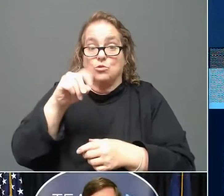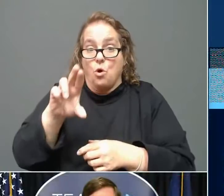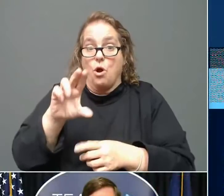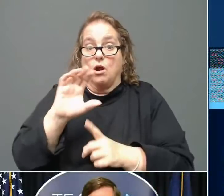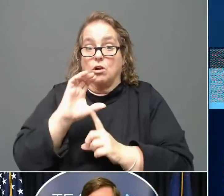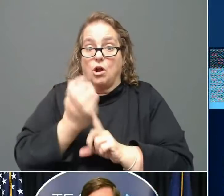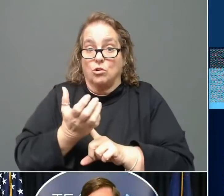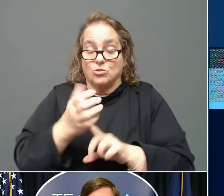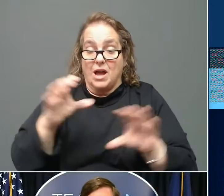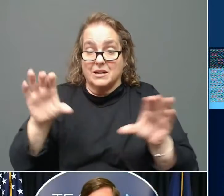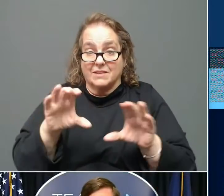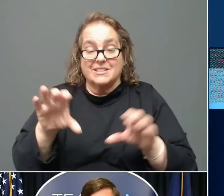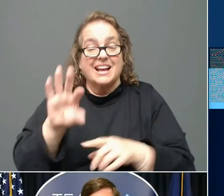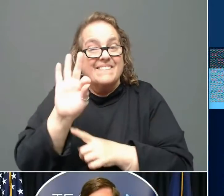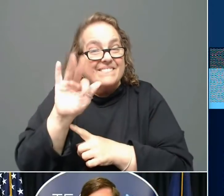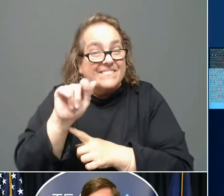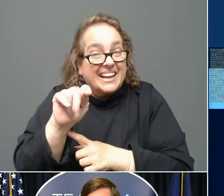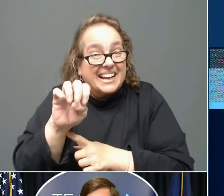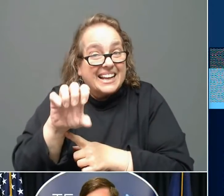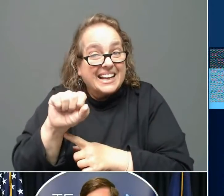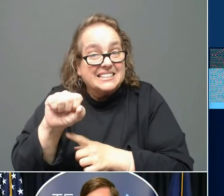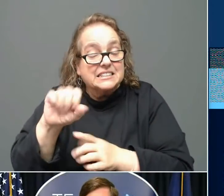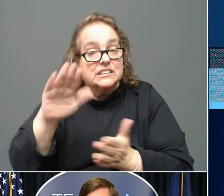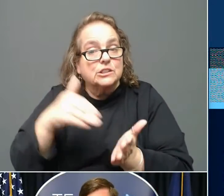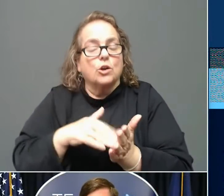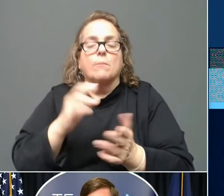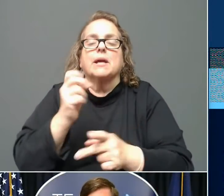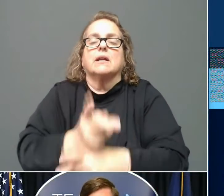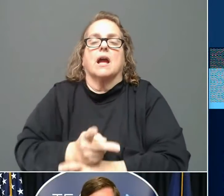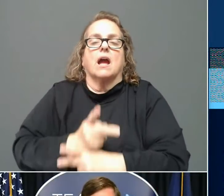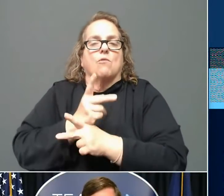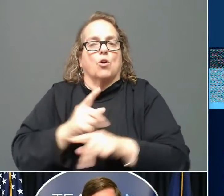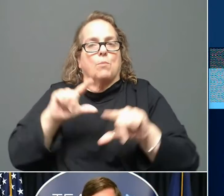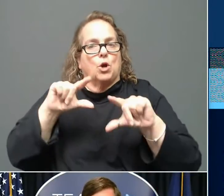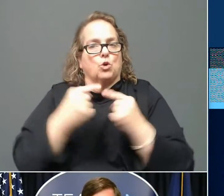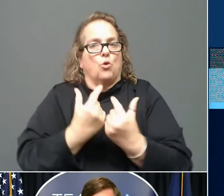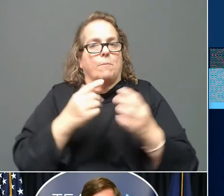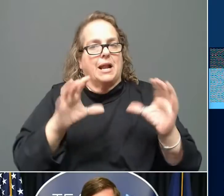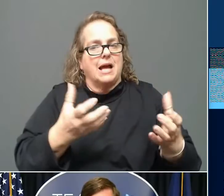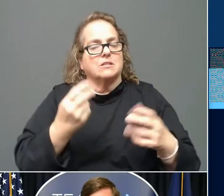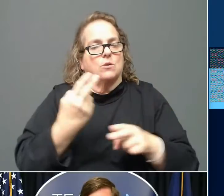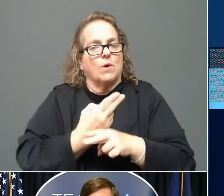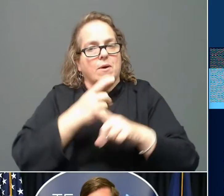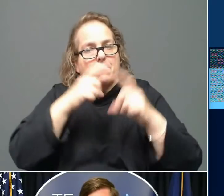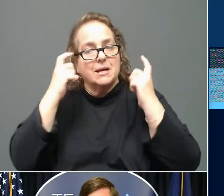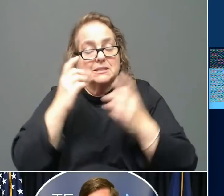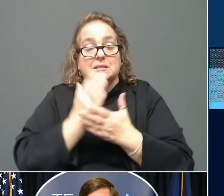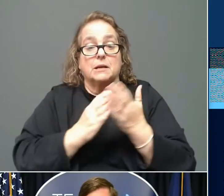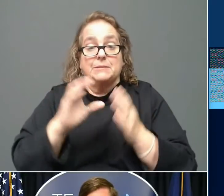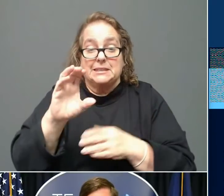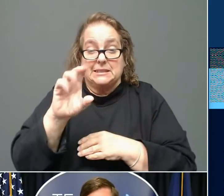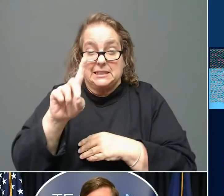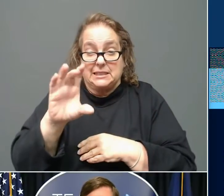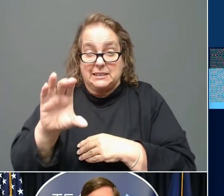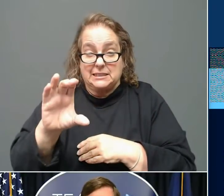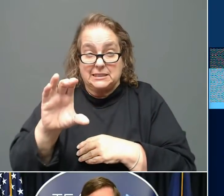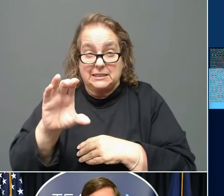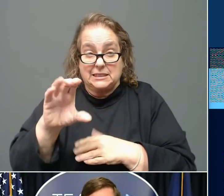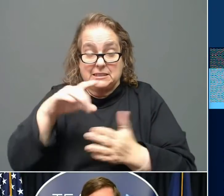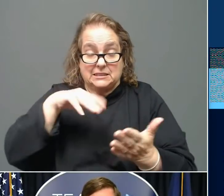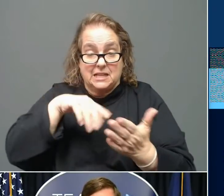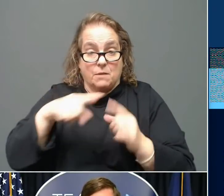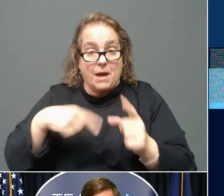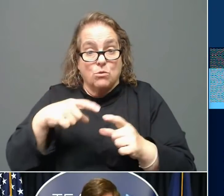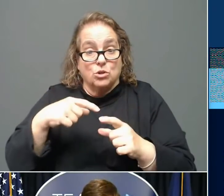careful about group classes and wear your mask. There's some CDC studies out specifically on gyms right now. Wearing your mask